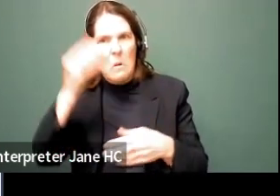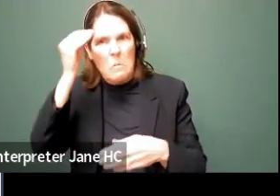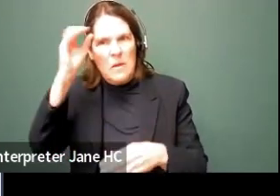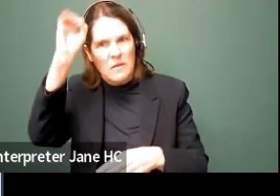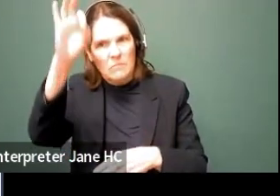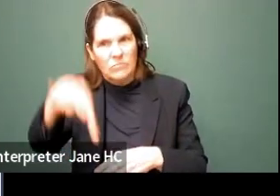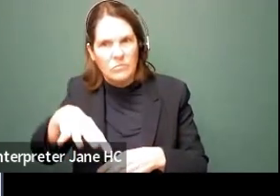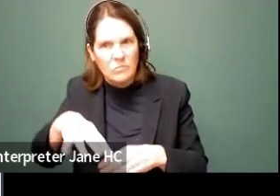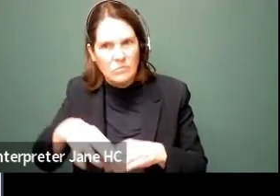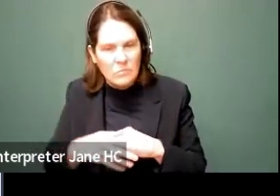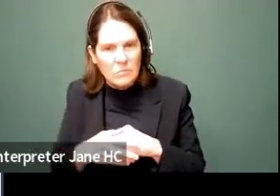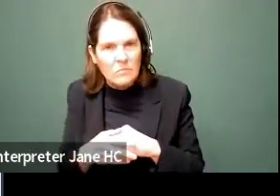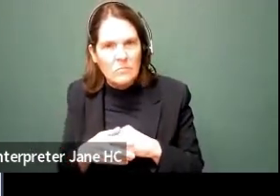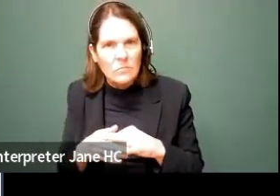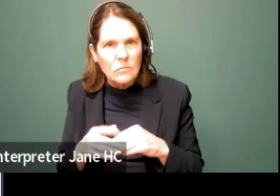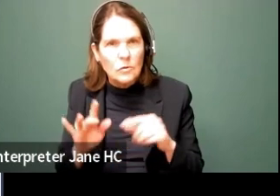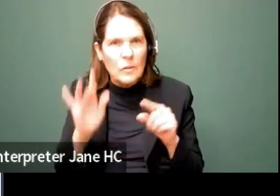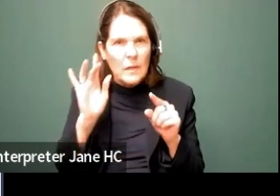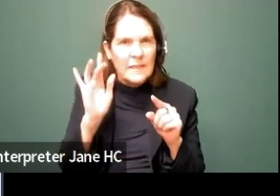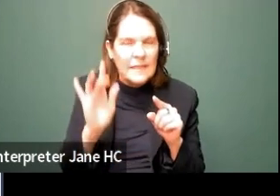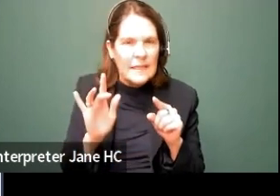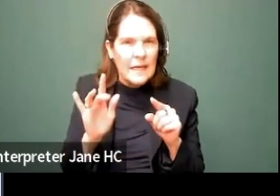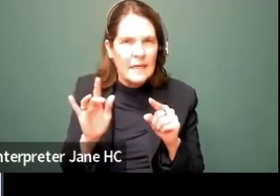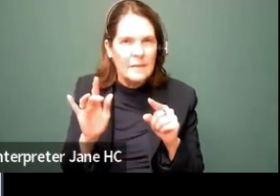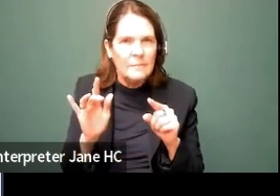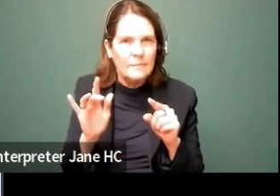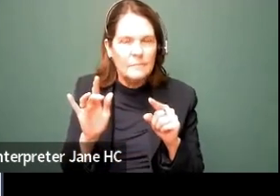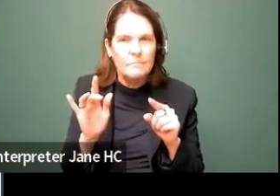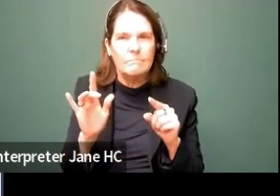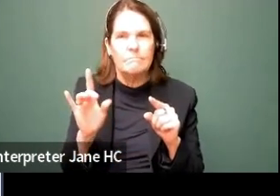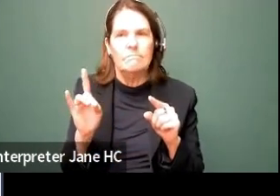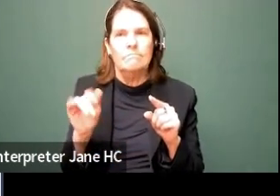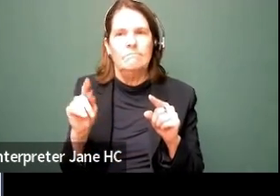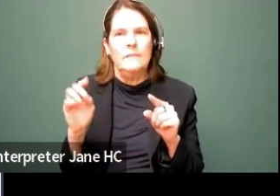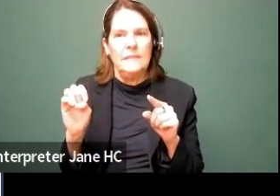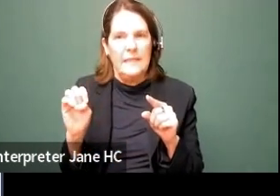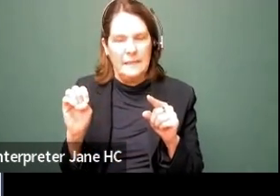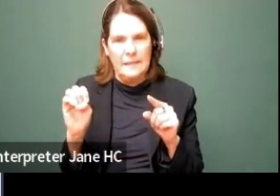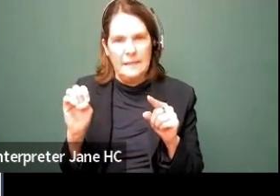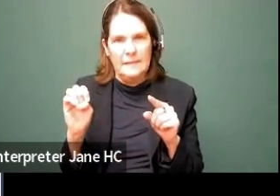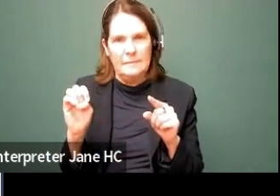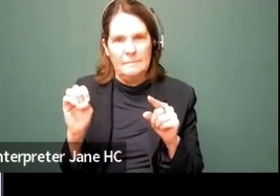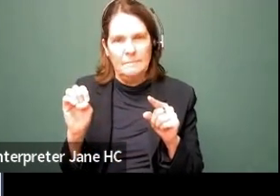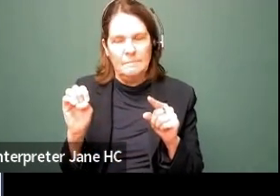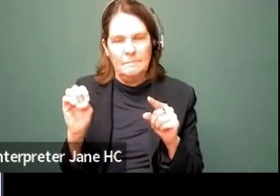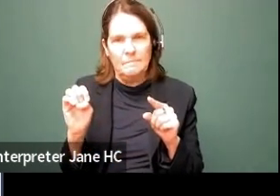can select a date from this calendar.